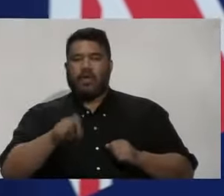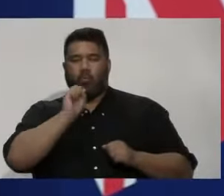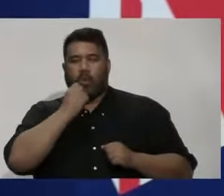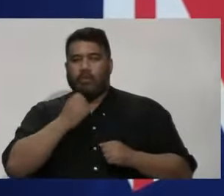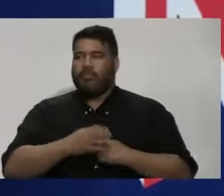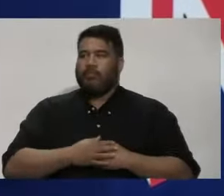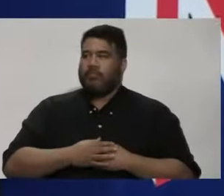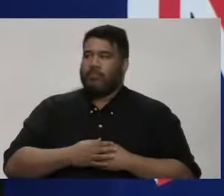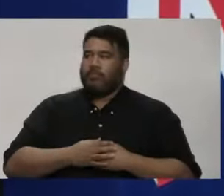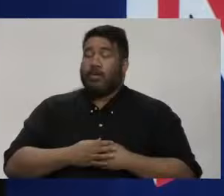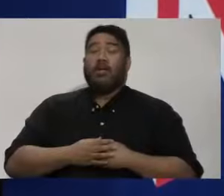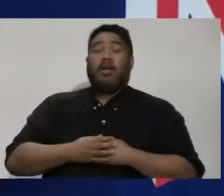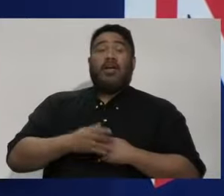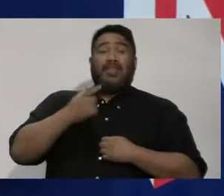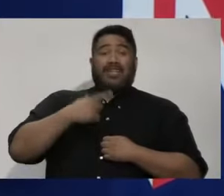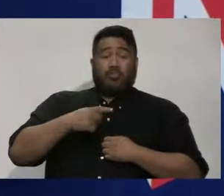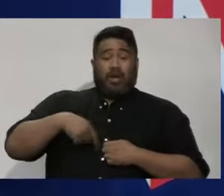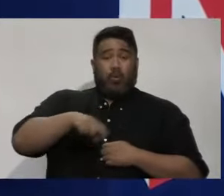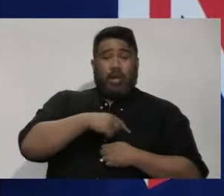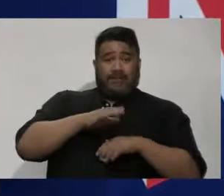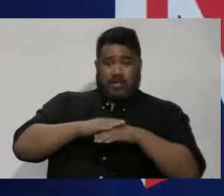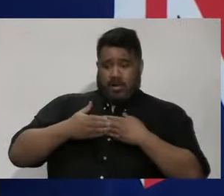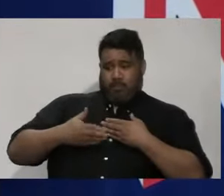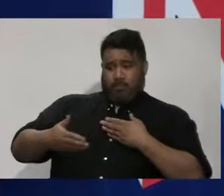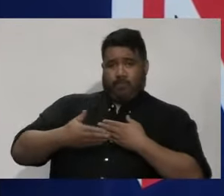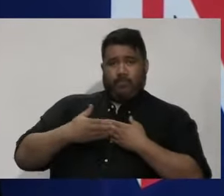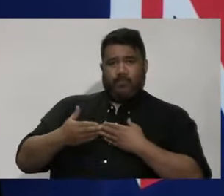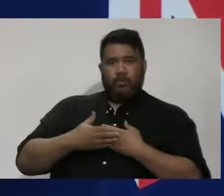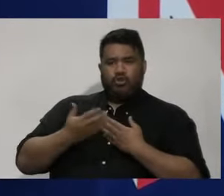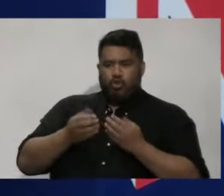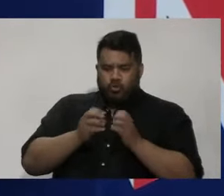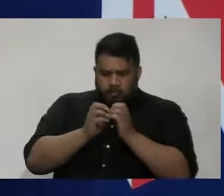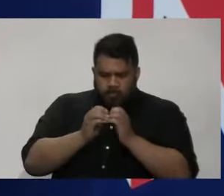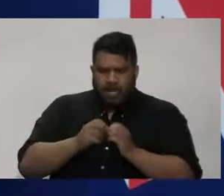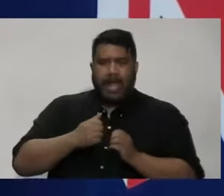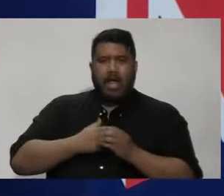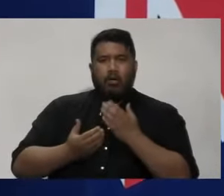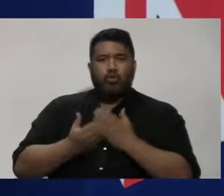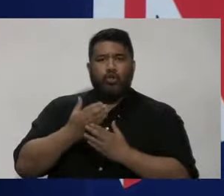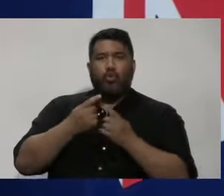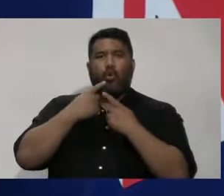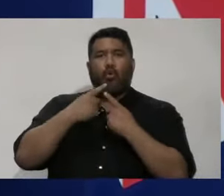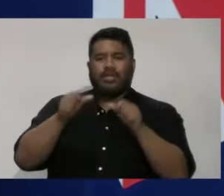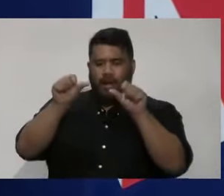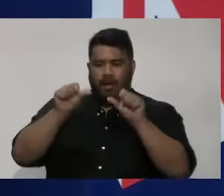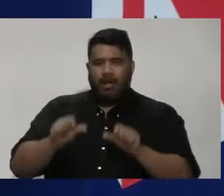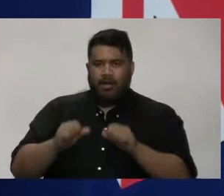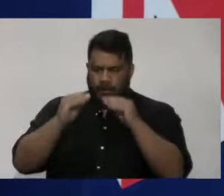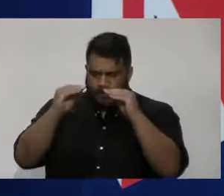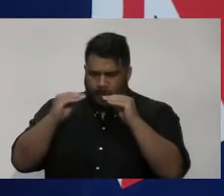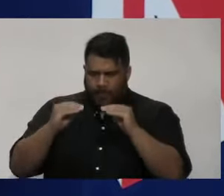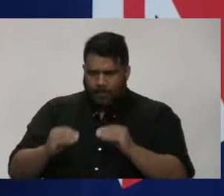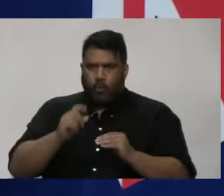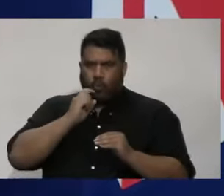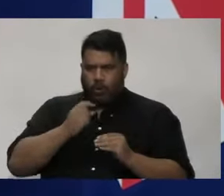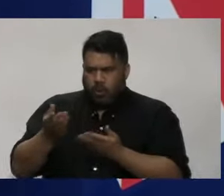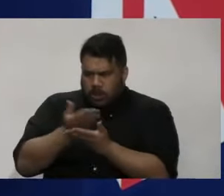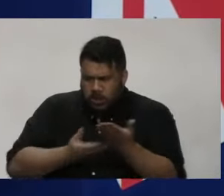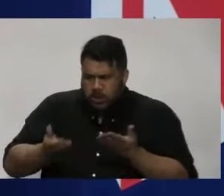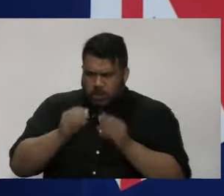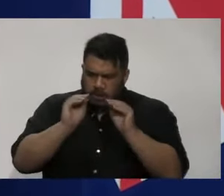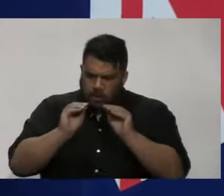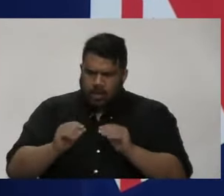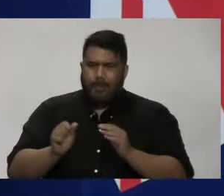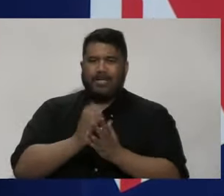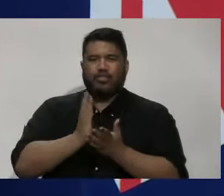orders for Monday allows us to work through some of those exemptions and also make sure we give really clear advice on our expectations for children as well.